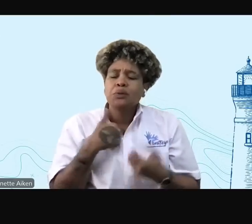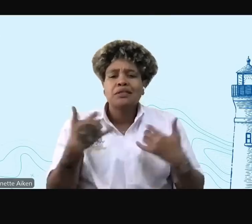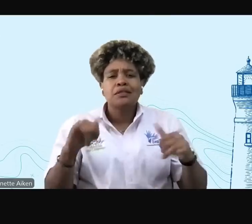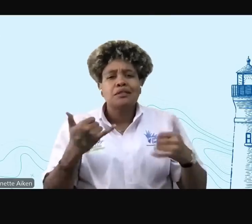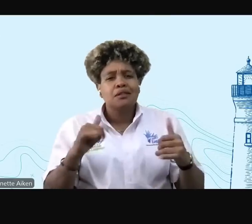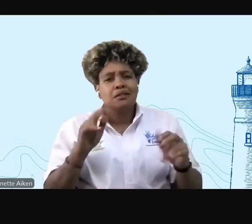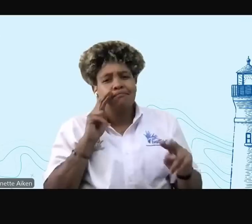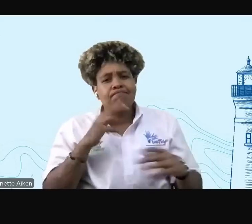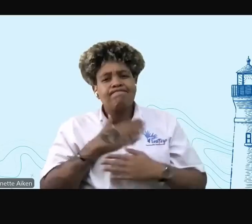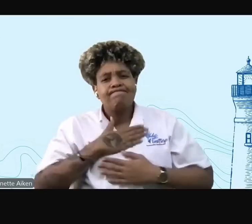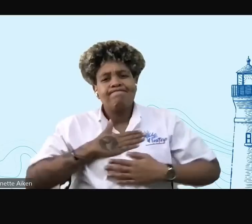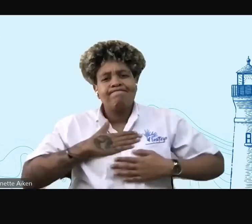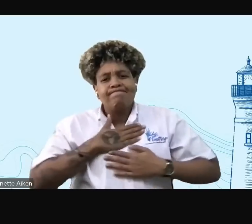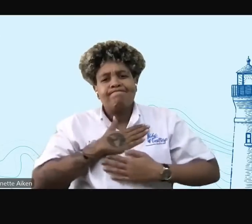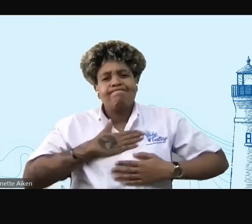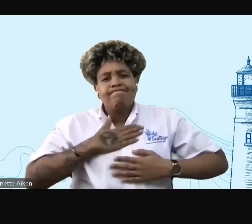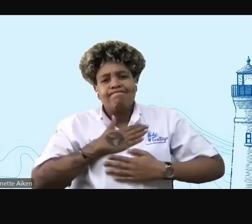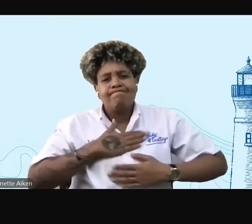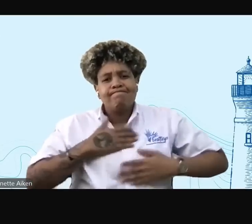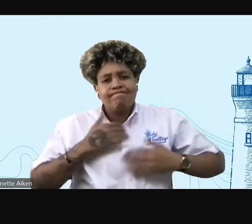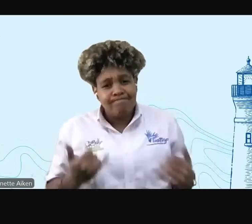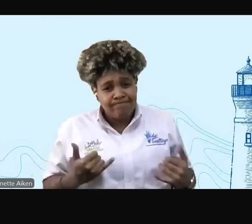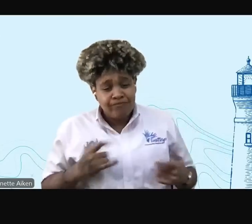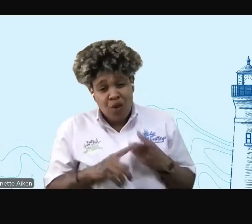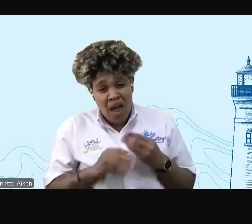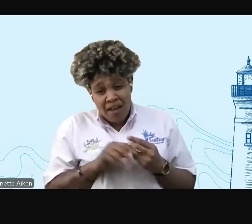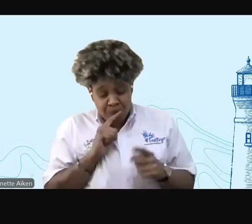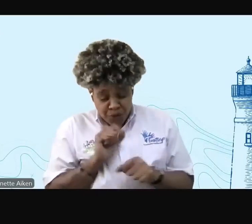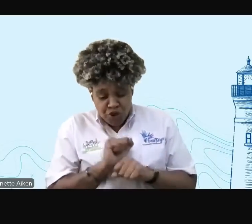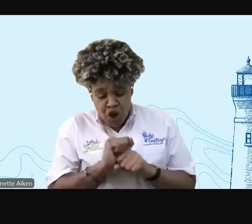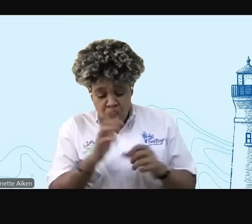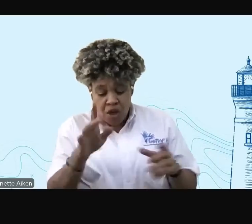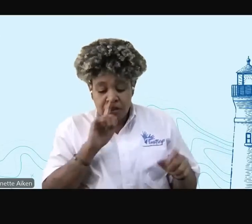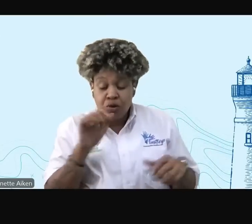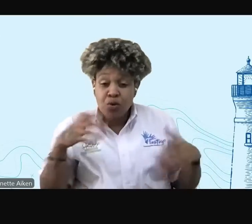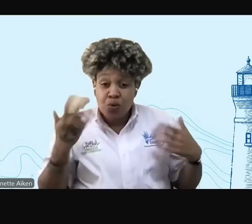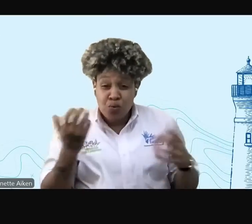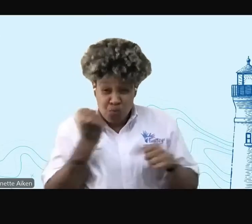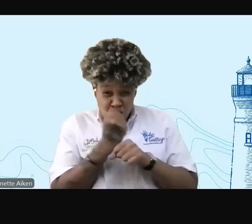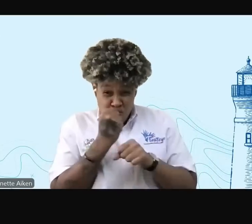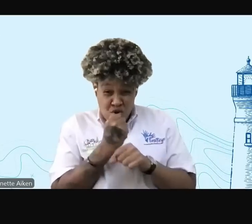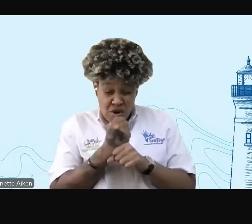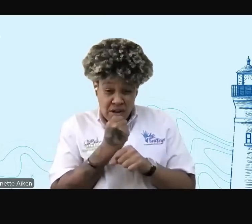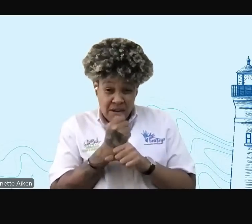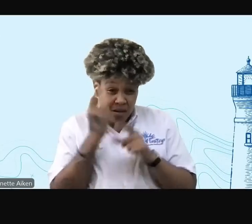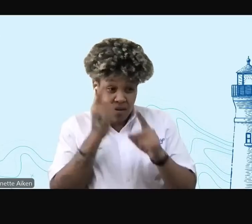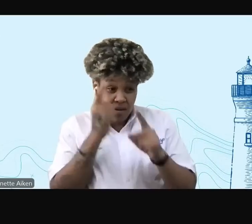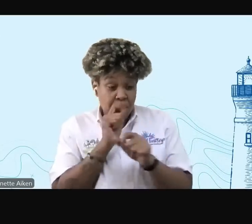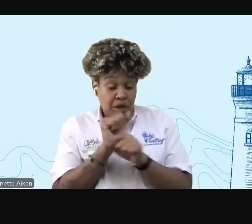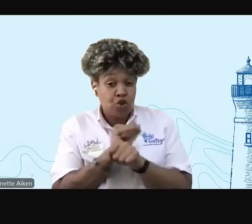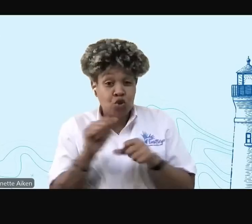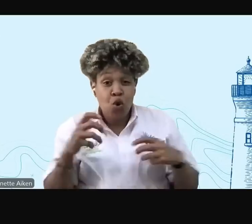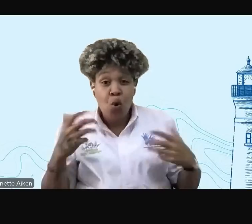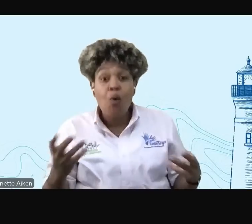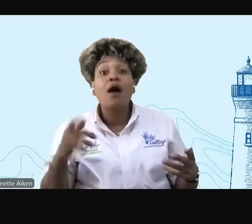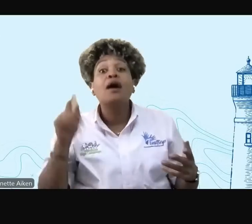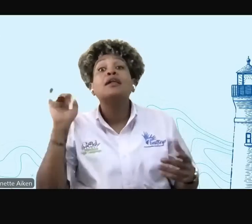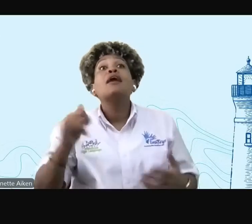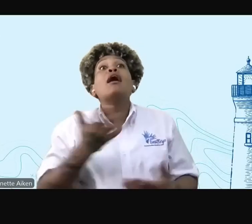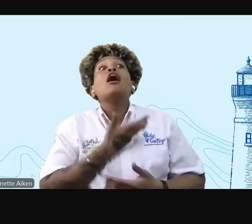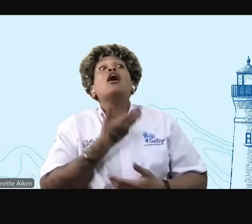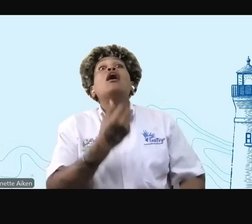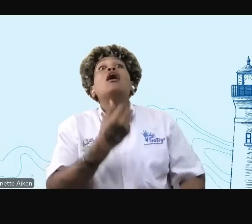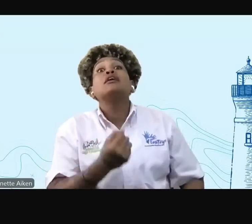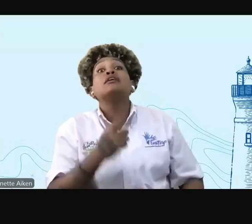to enjoy. And we certainly are working to make sure that that